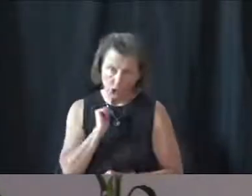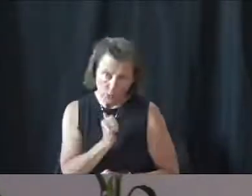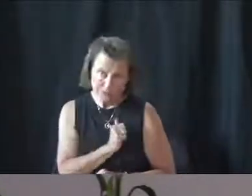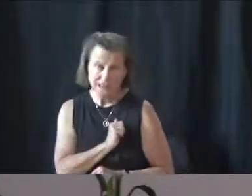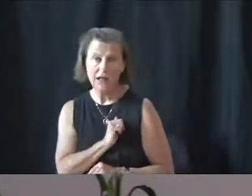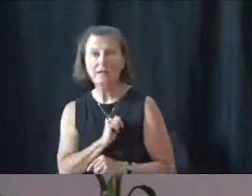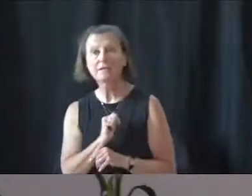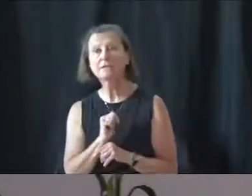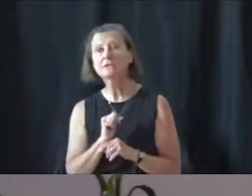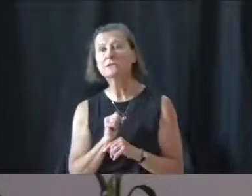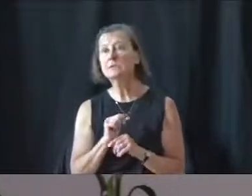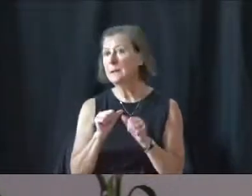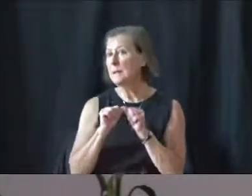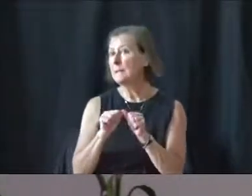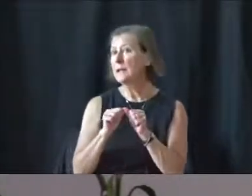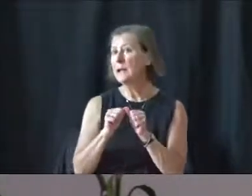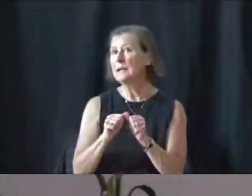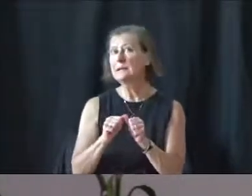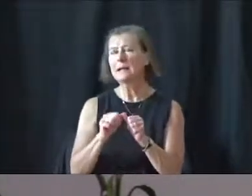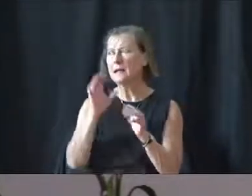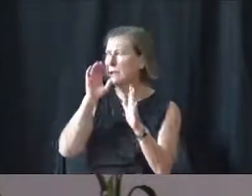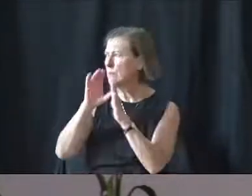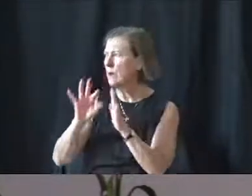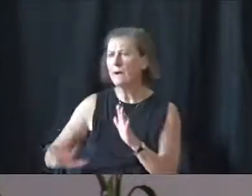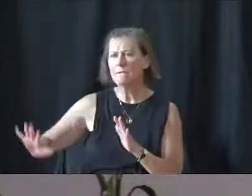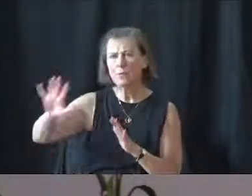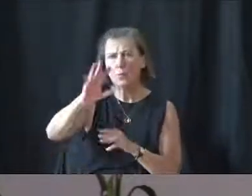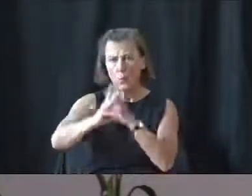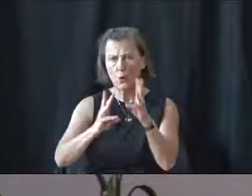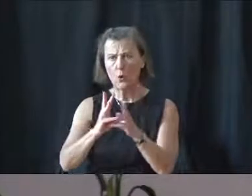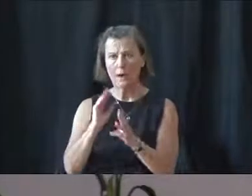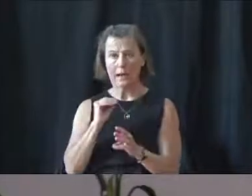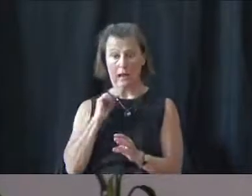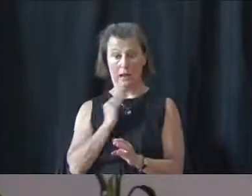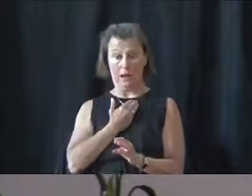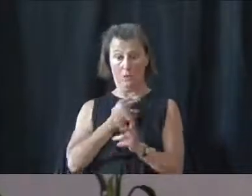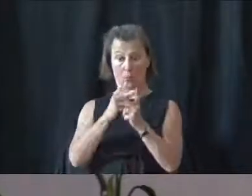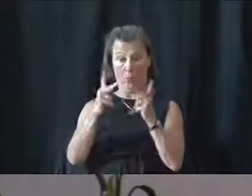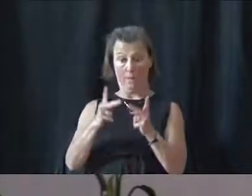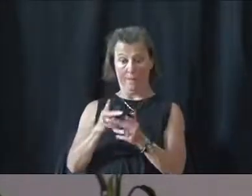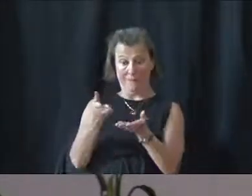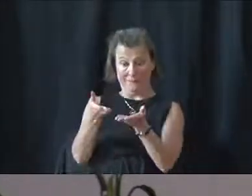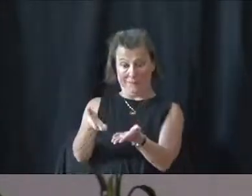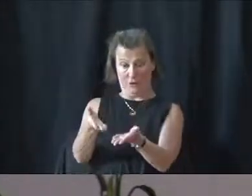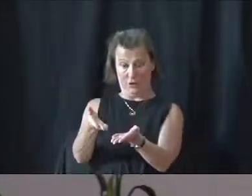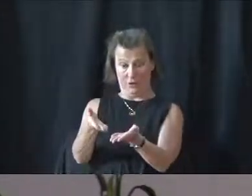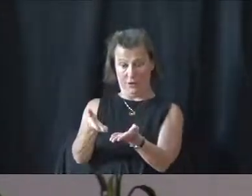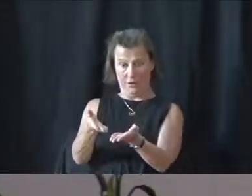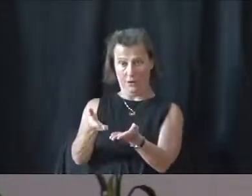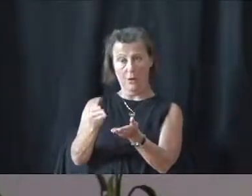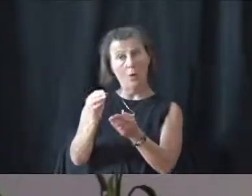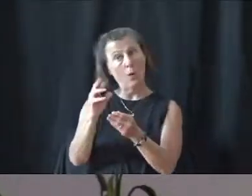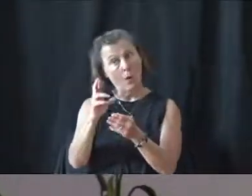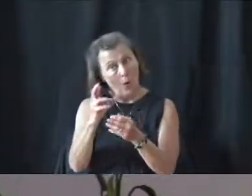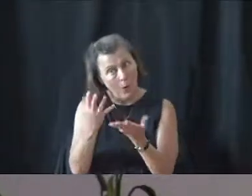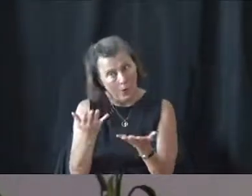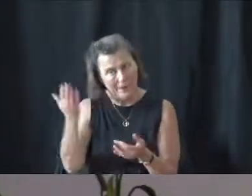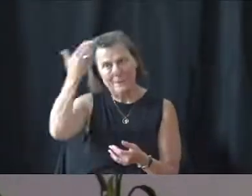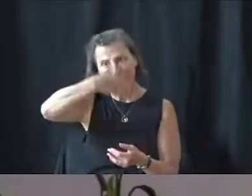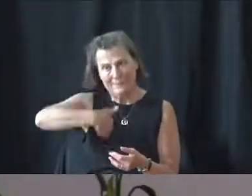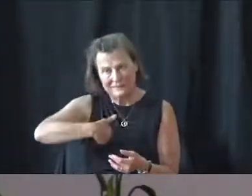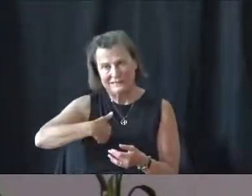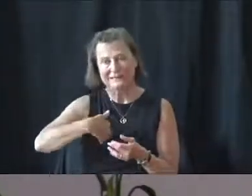ourselves, maintaining a picture of the world and our place in it, or perhaps failing to do that and chafing at